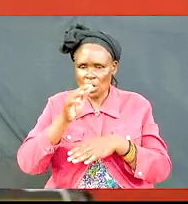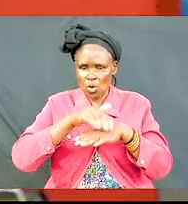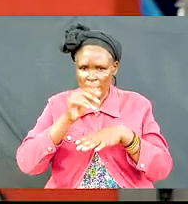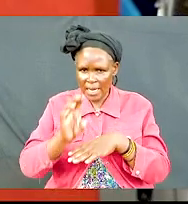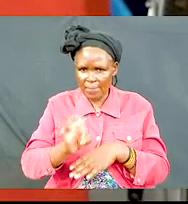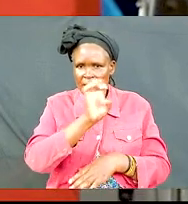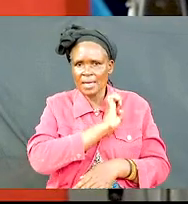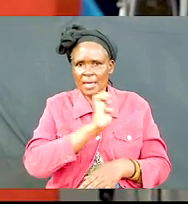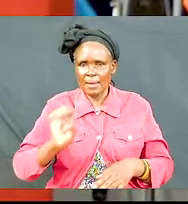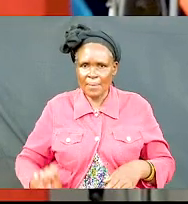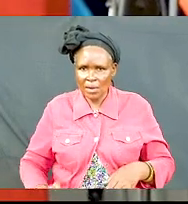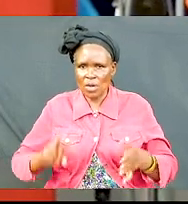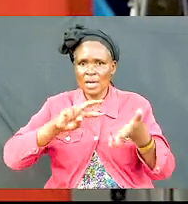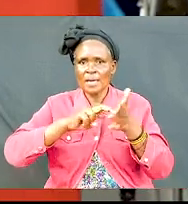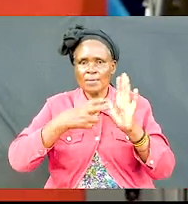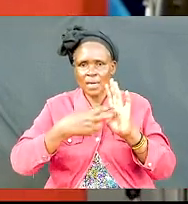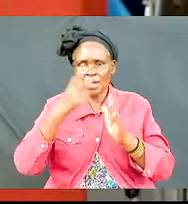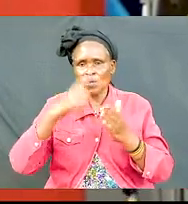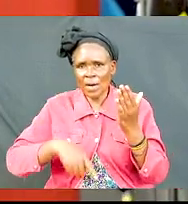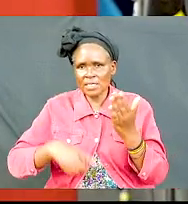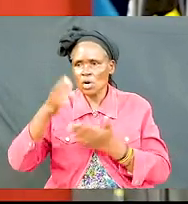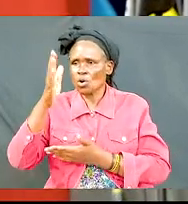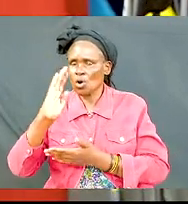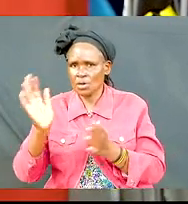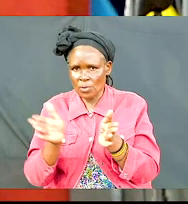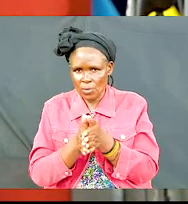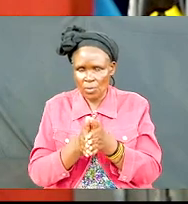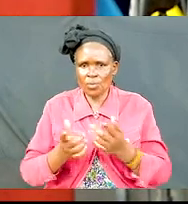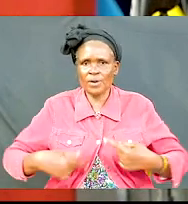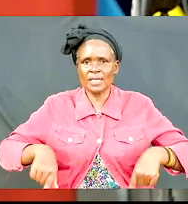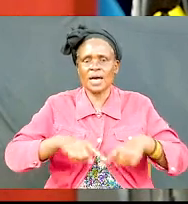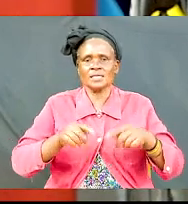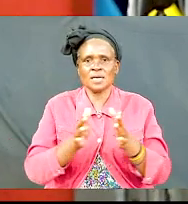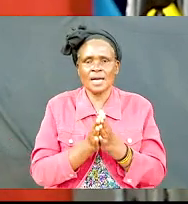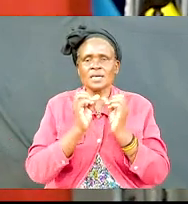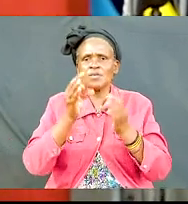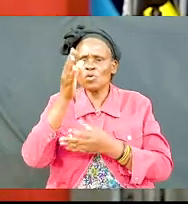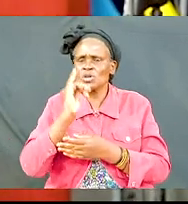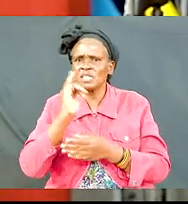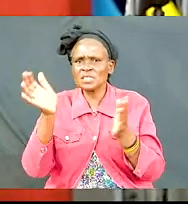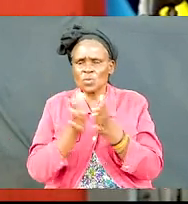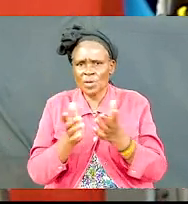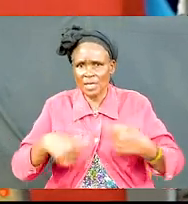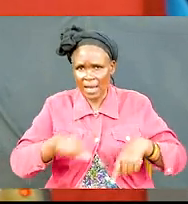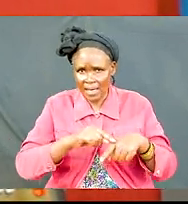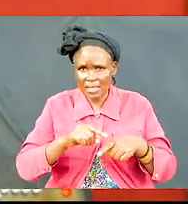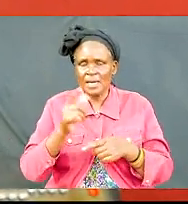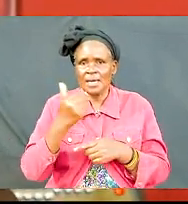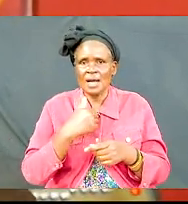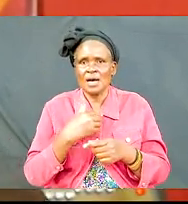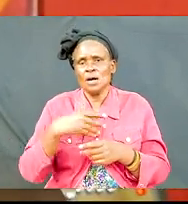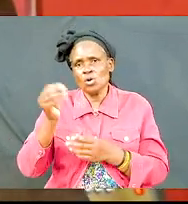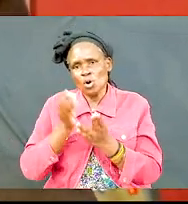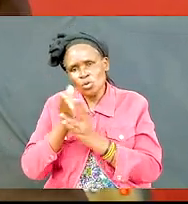Emmanuel, meaning God with us. And if God is with us, he has gone through what we have gone